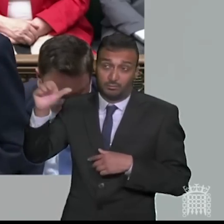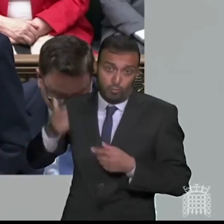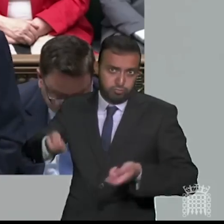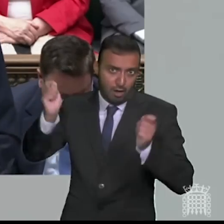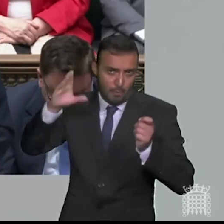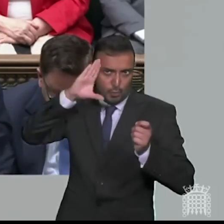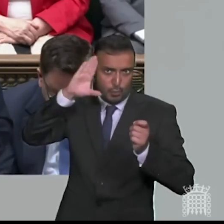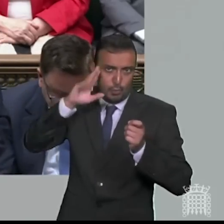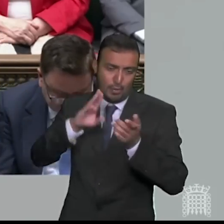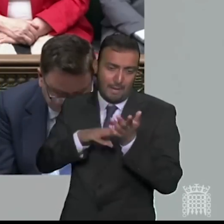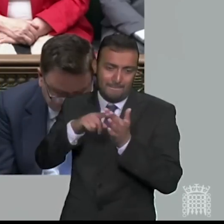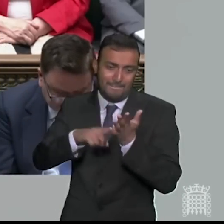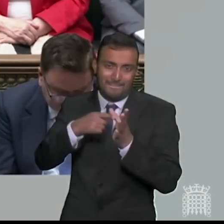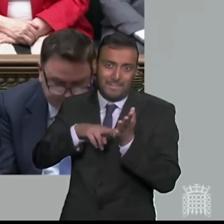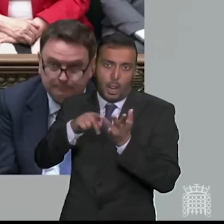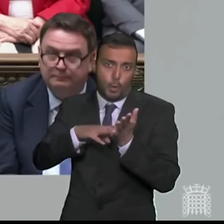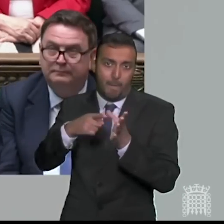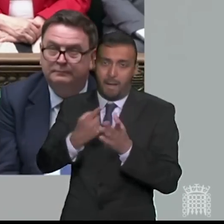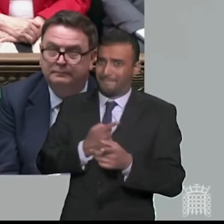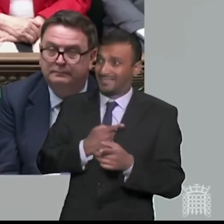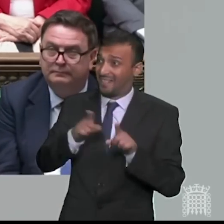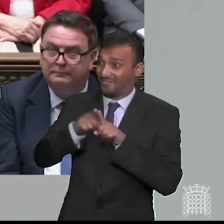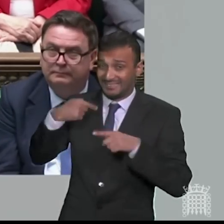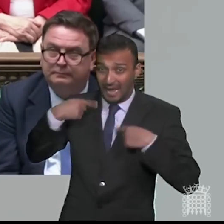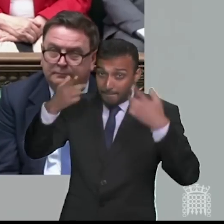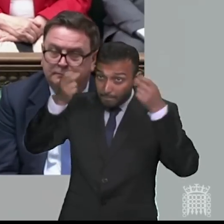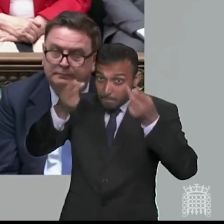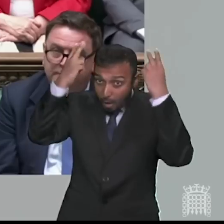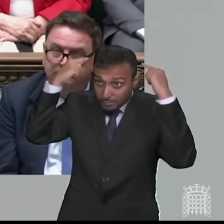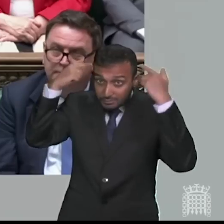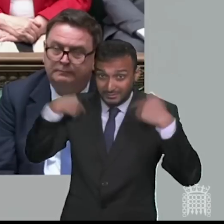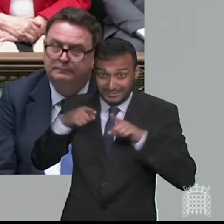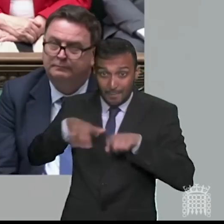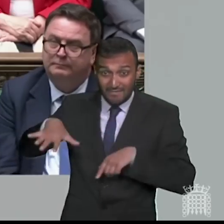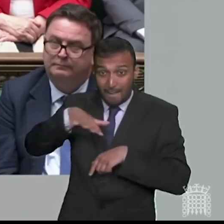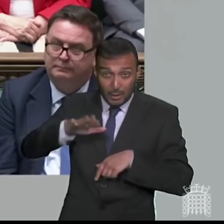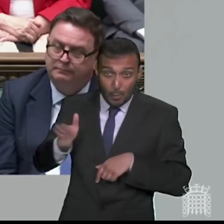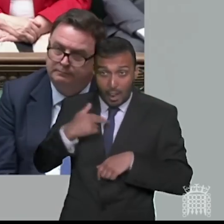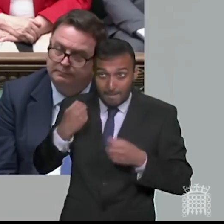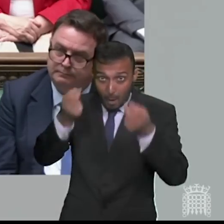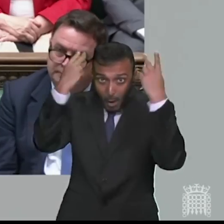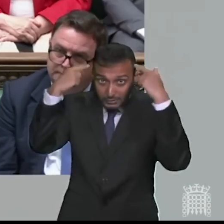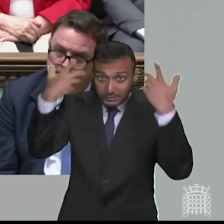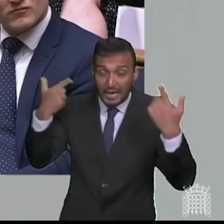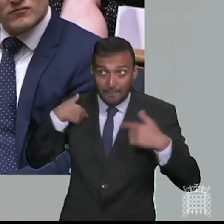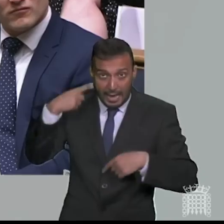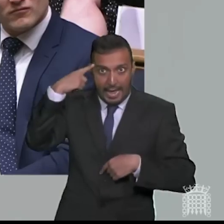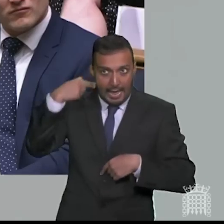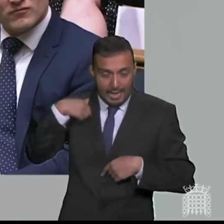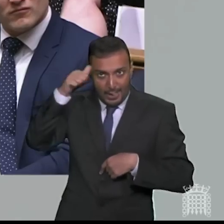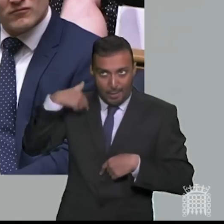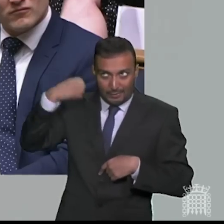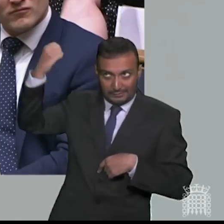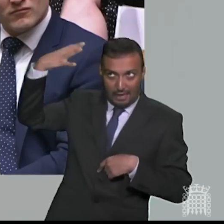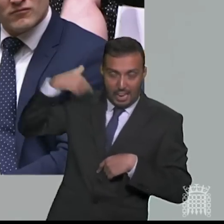a fair-headed person with a fair-headed family, where I'm acutely conscious of the need to wear sun cream. I